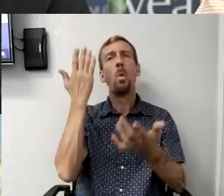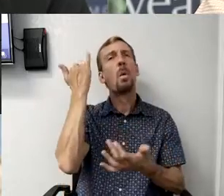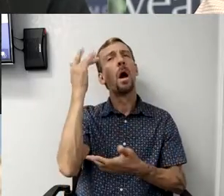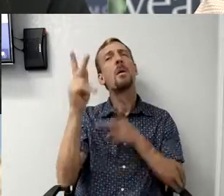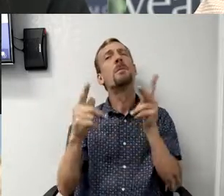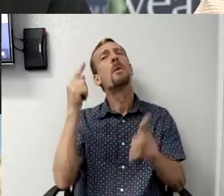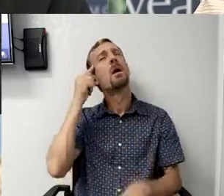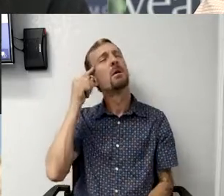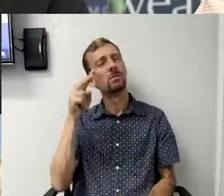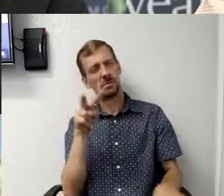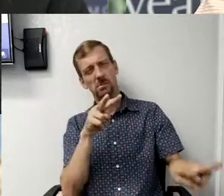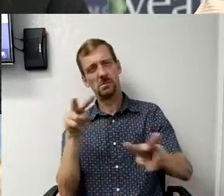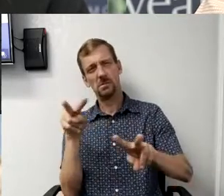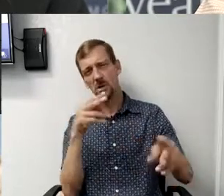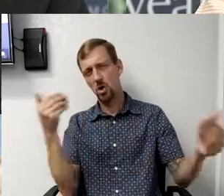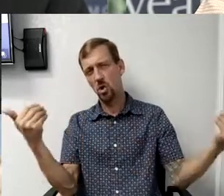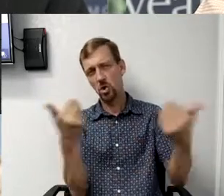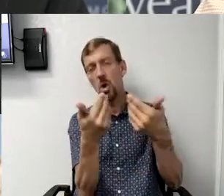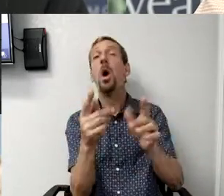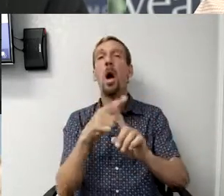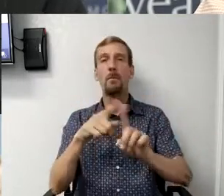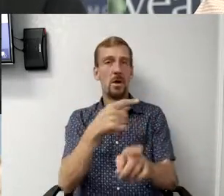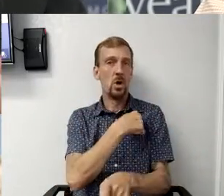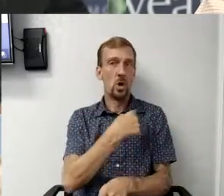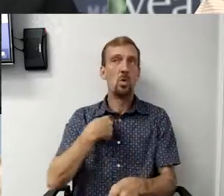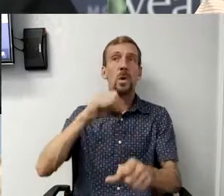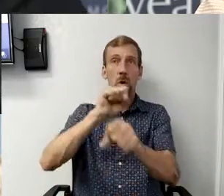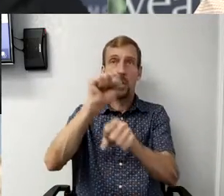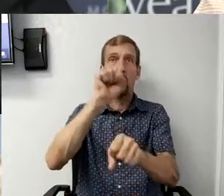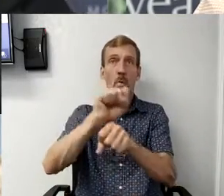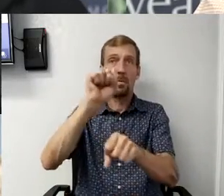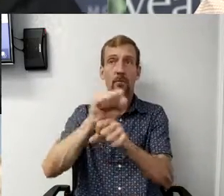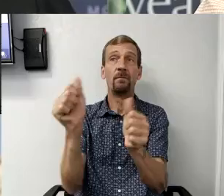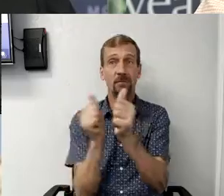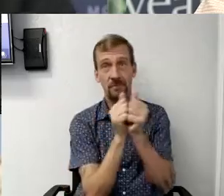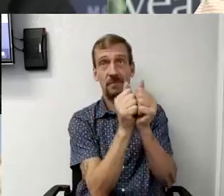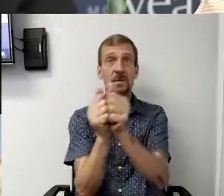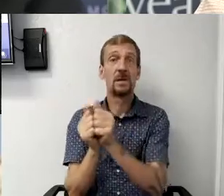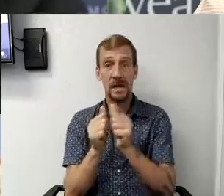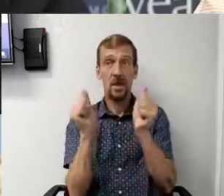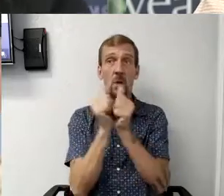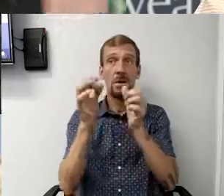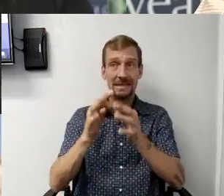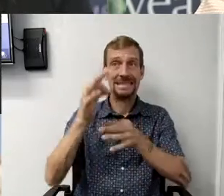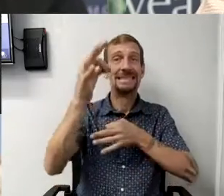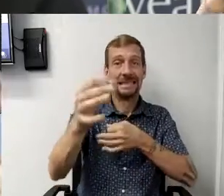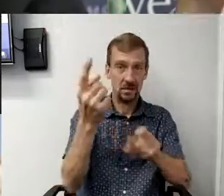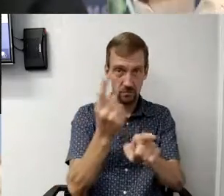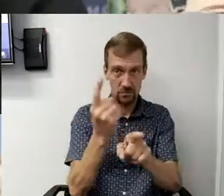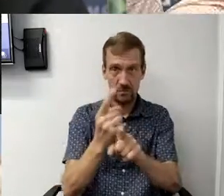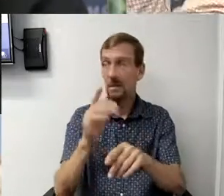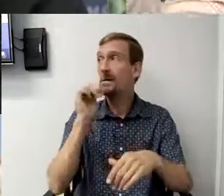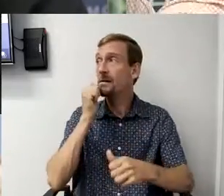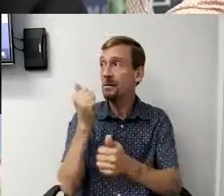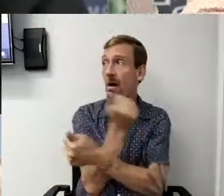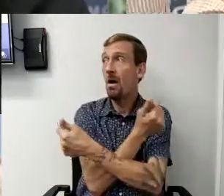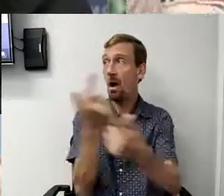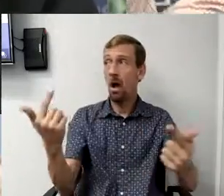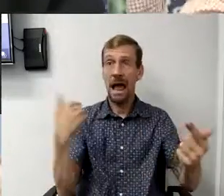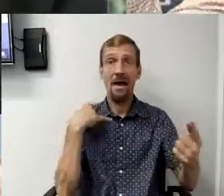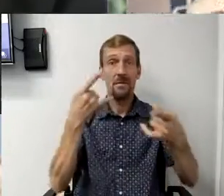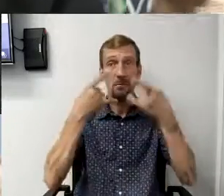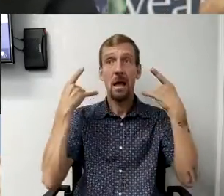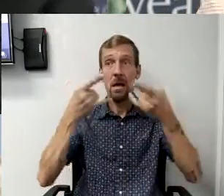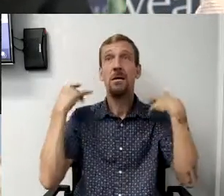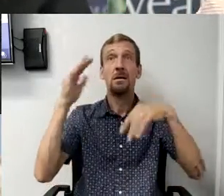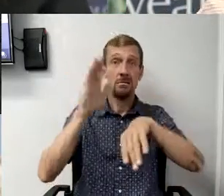think about that. So, but we do work to have a lot of distance here, and everybody else in the room has their masks